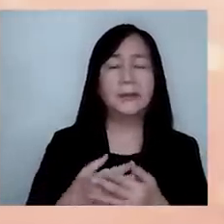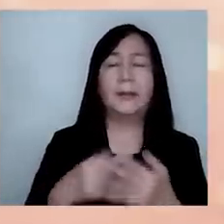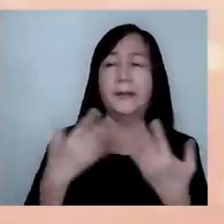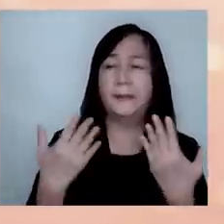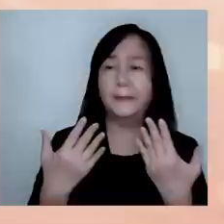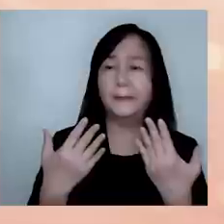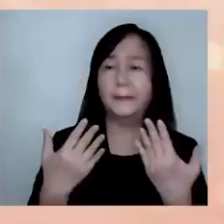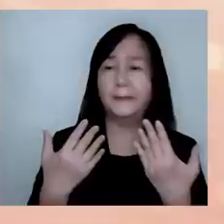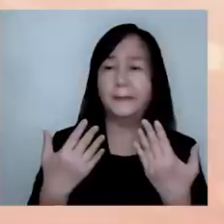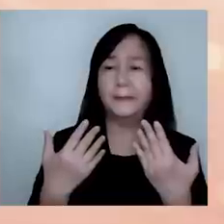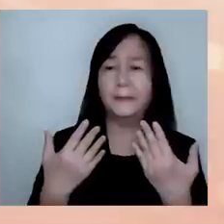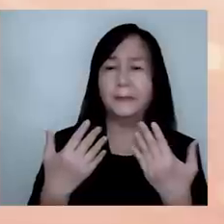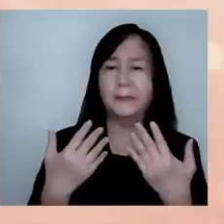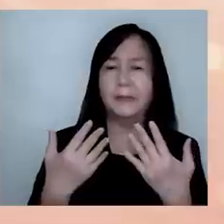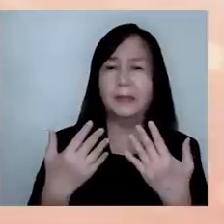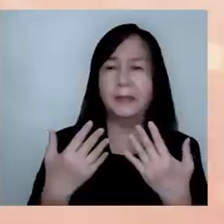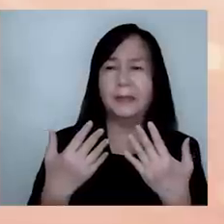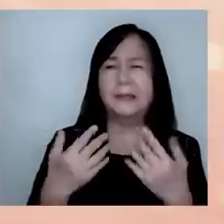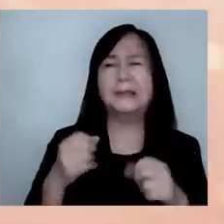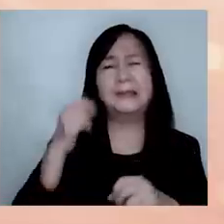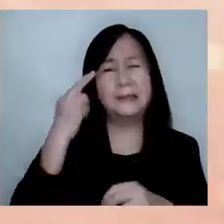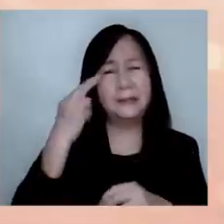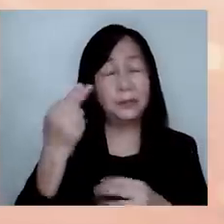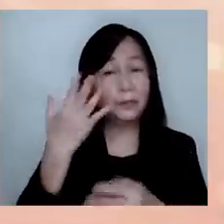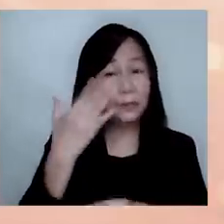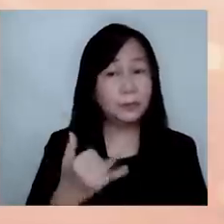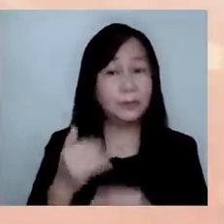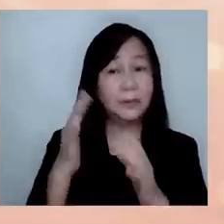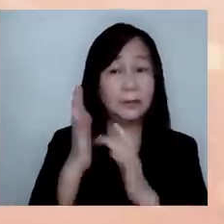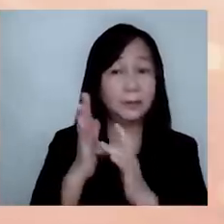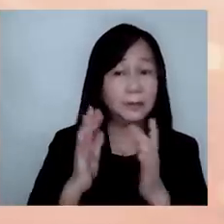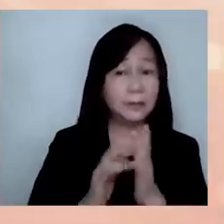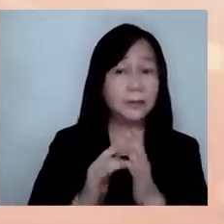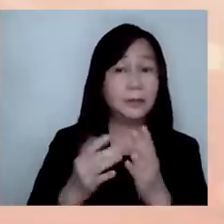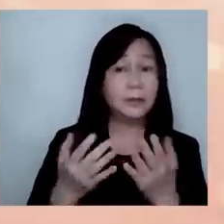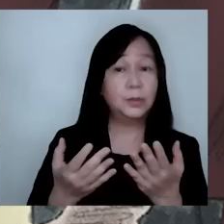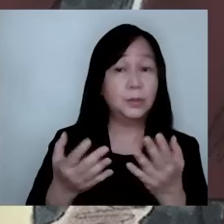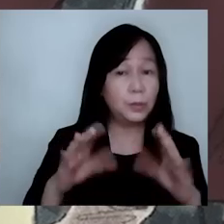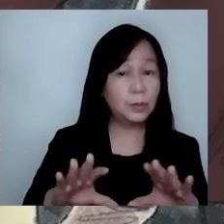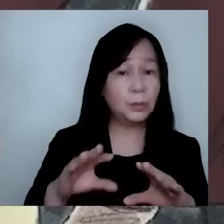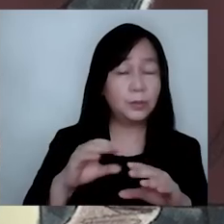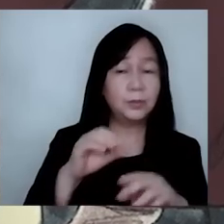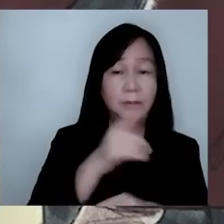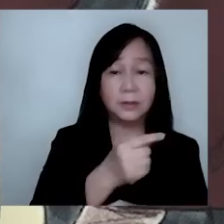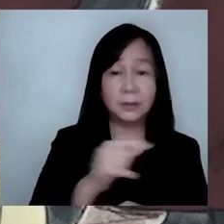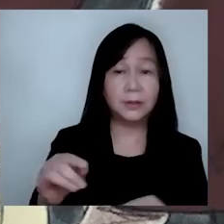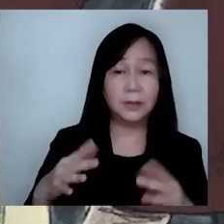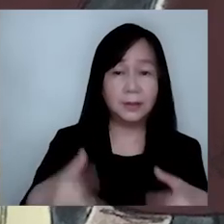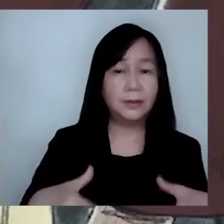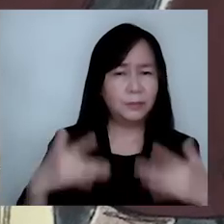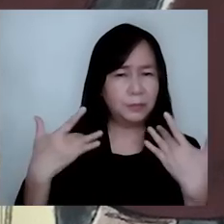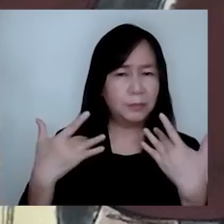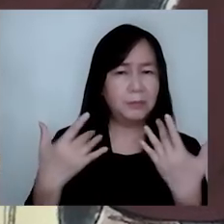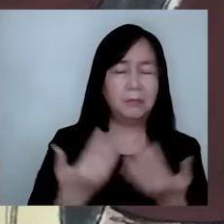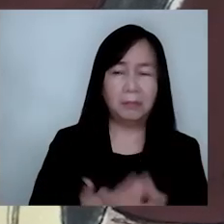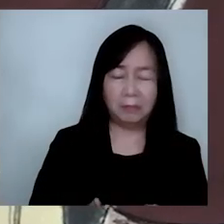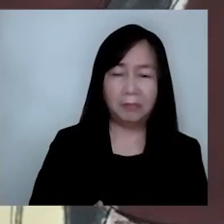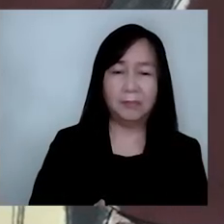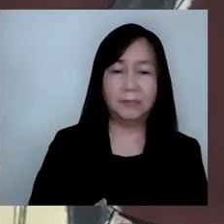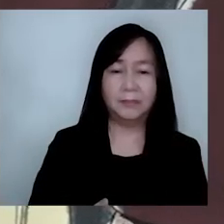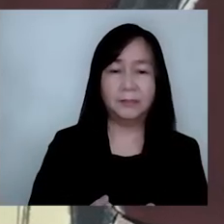failure that Jesus somehow cost in their lives they they felt that